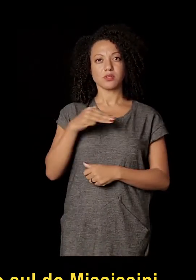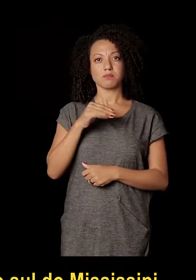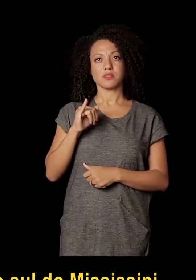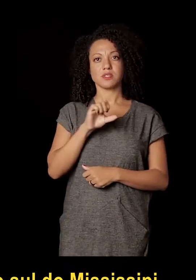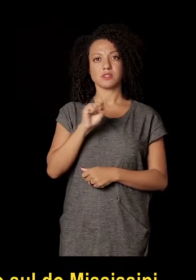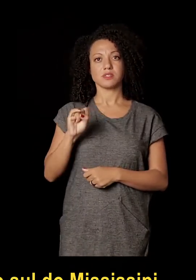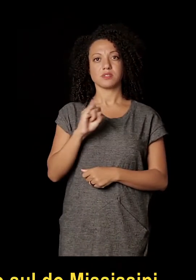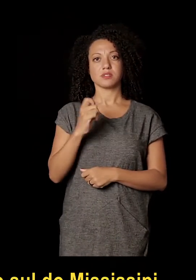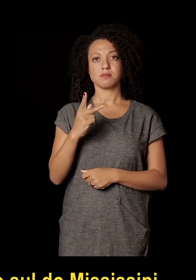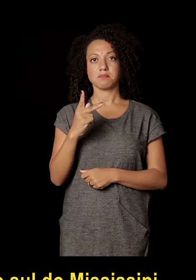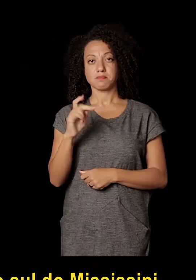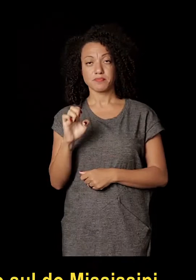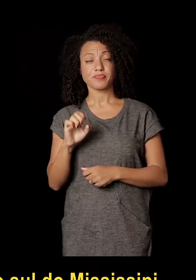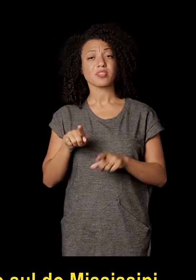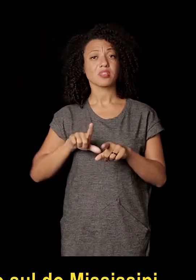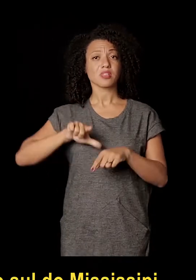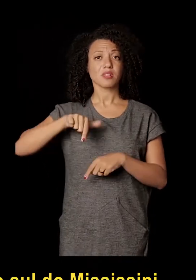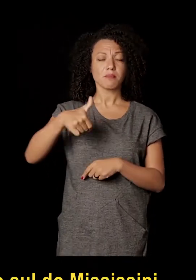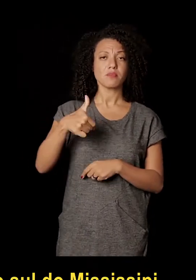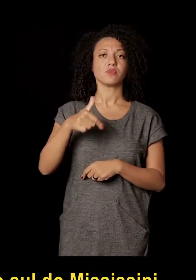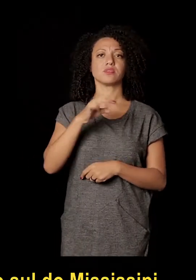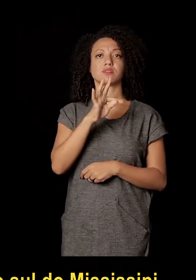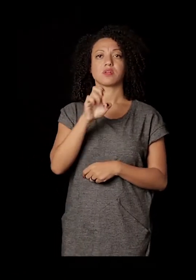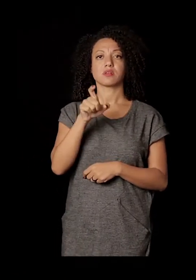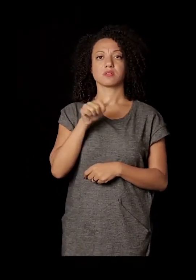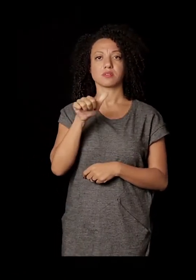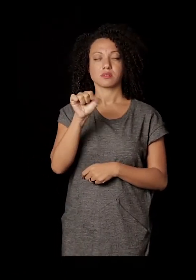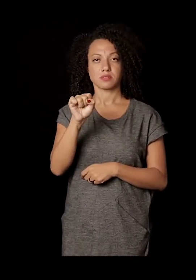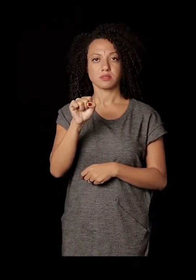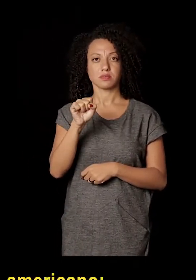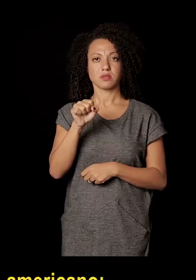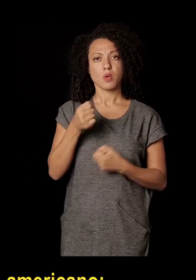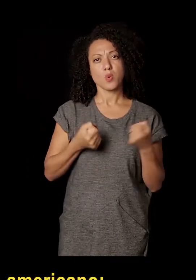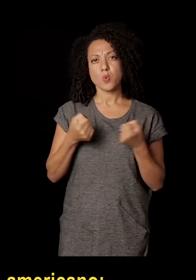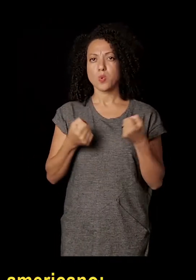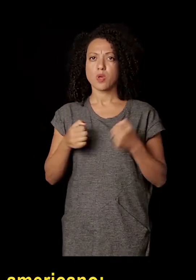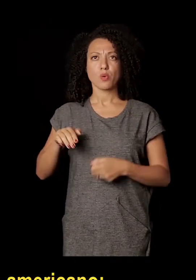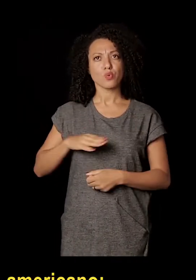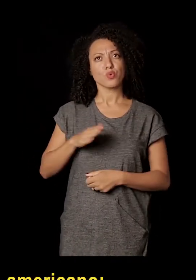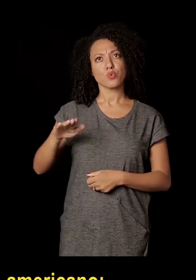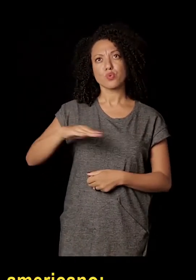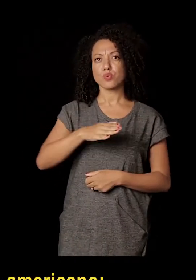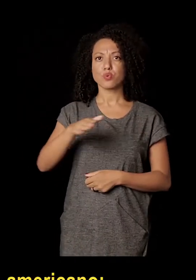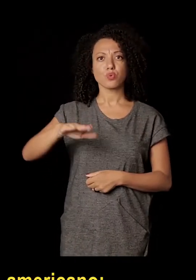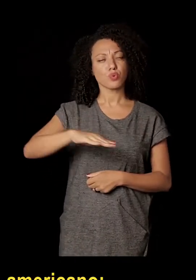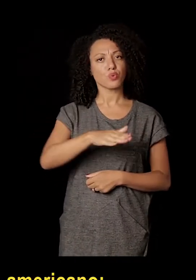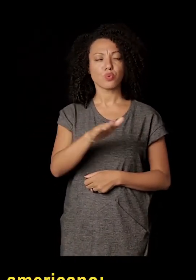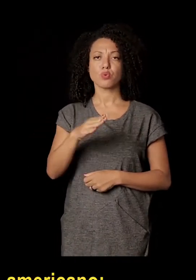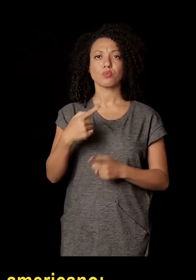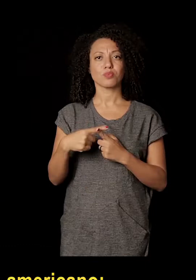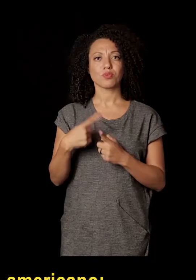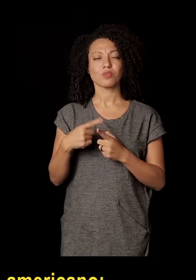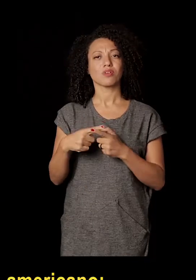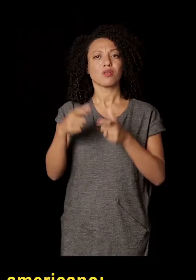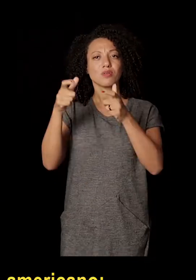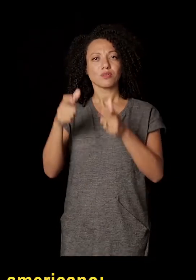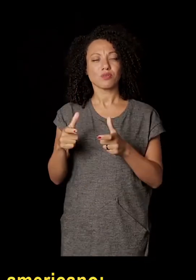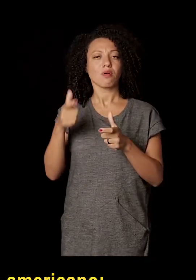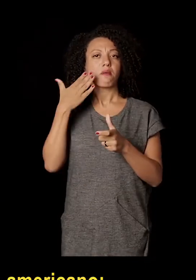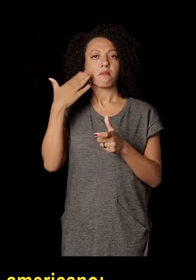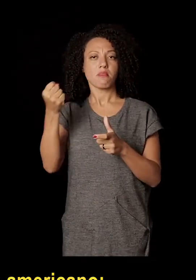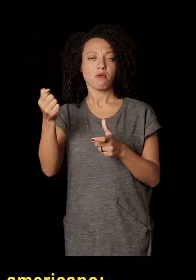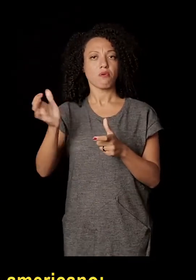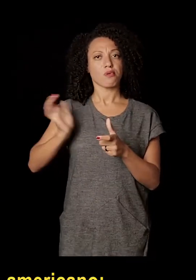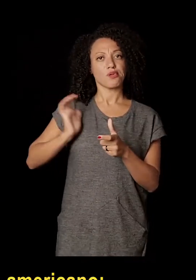Mississippi and Arkansas, and then into Texas. And we went to Texas because it